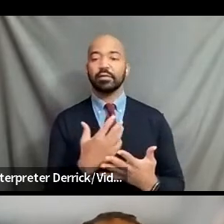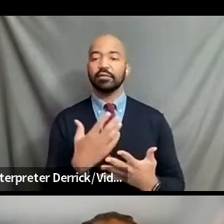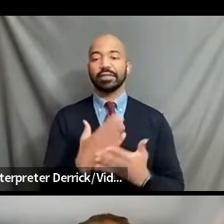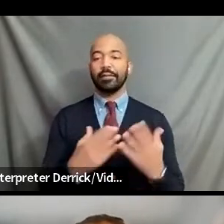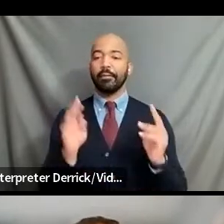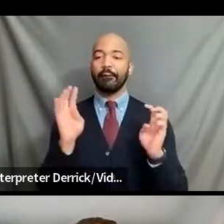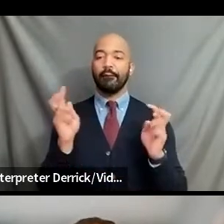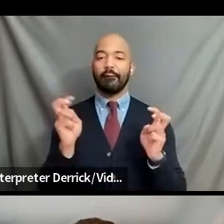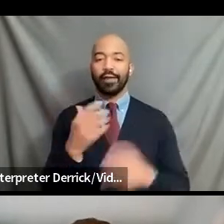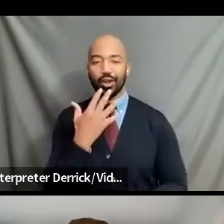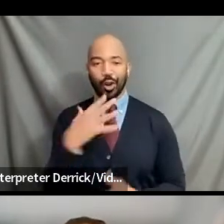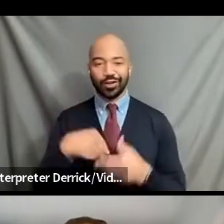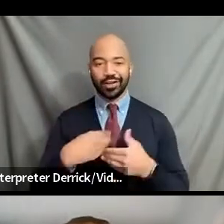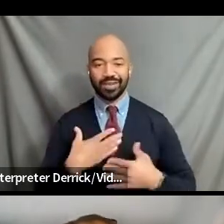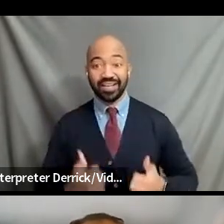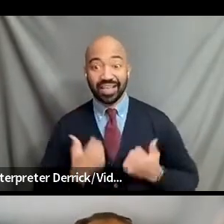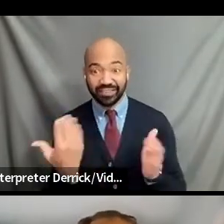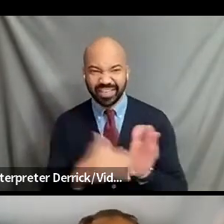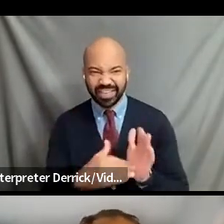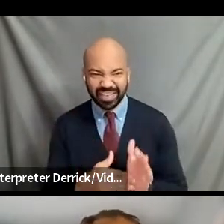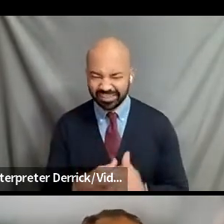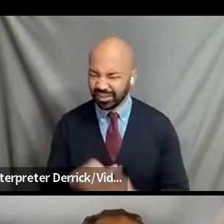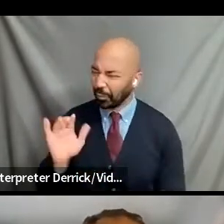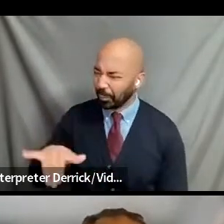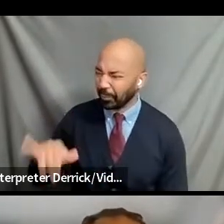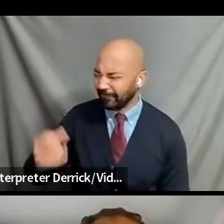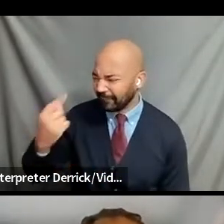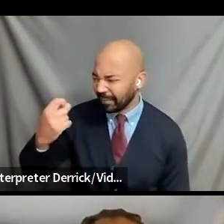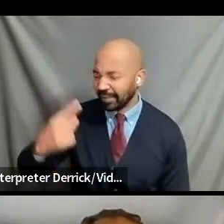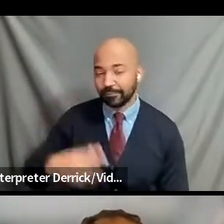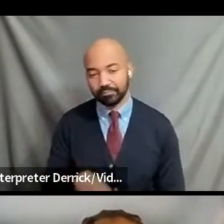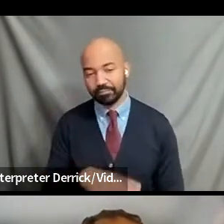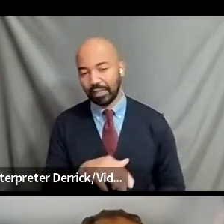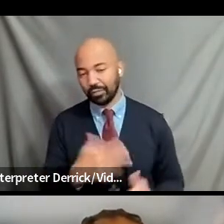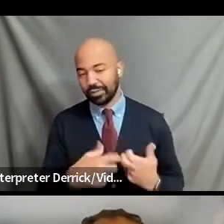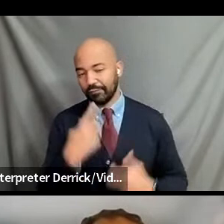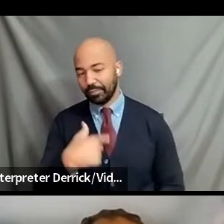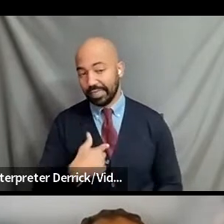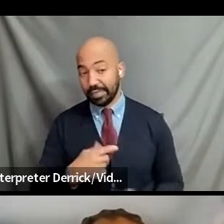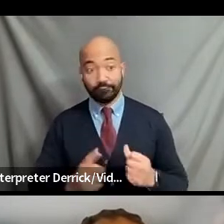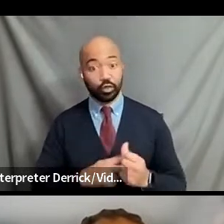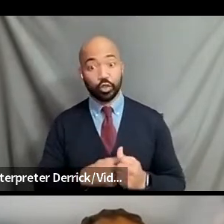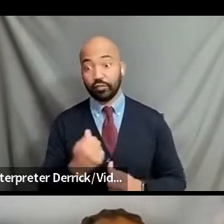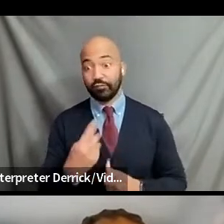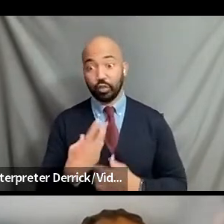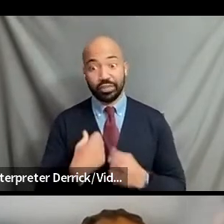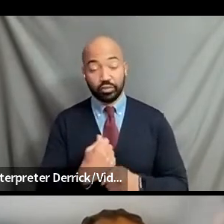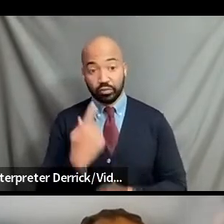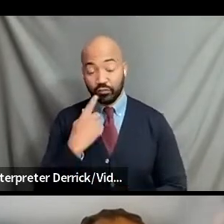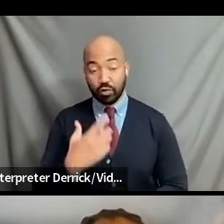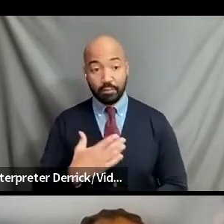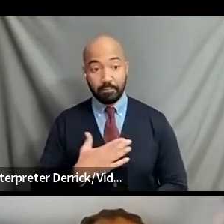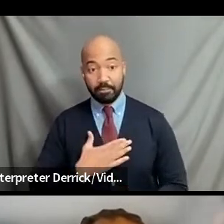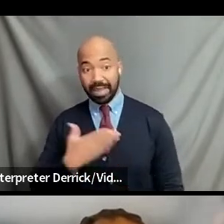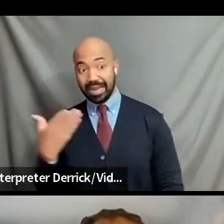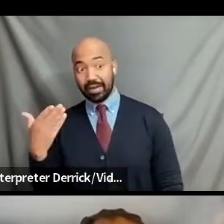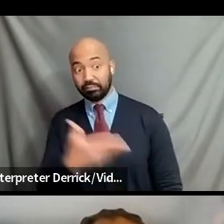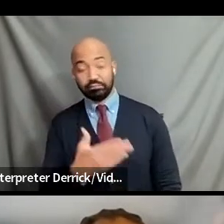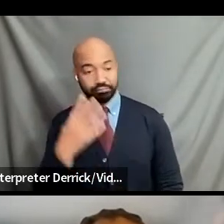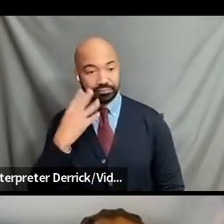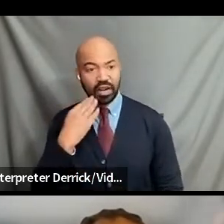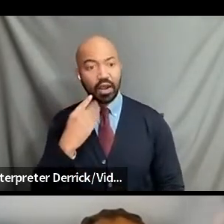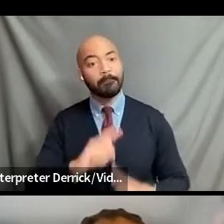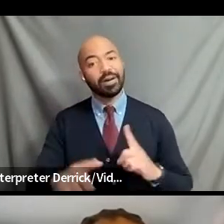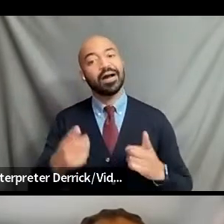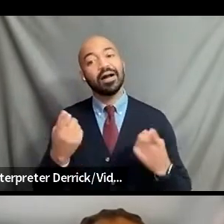my life. Exactly, yeah. And so that was really hard for me for the first couple of years. But then I learned to grow my